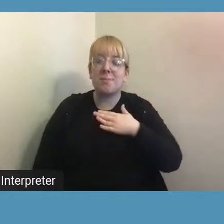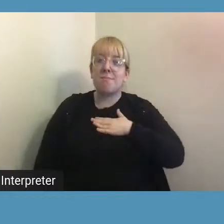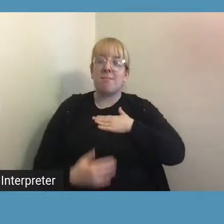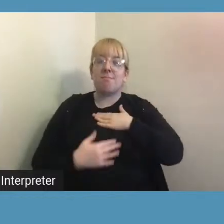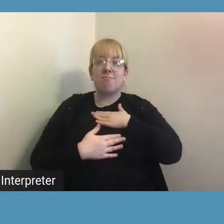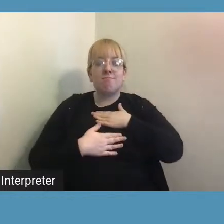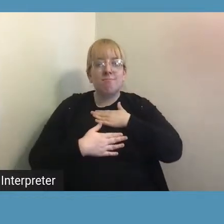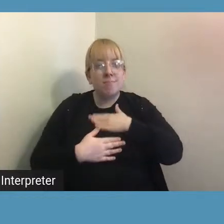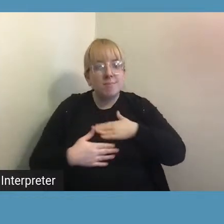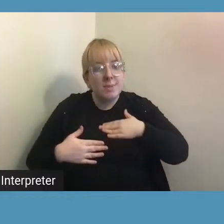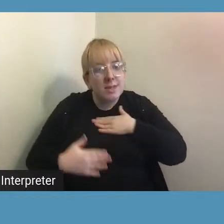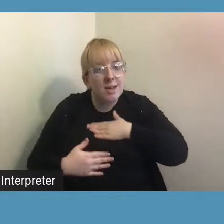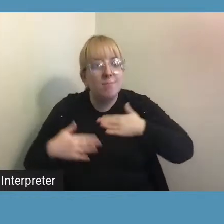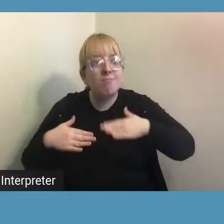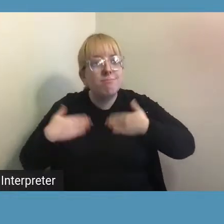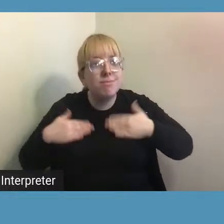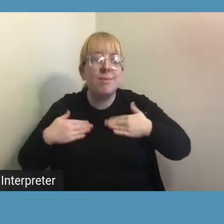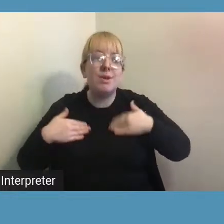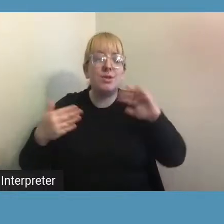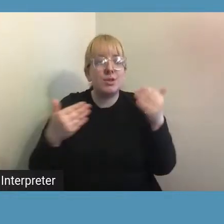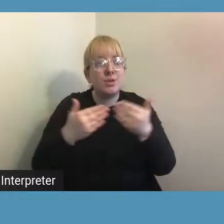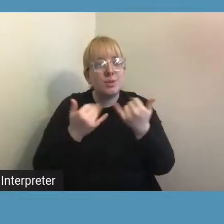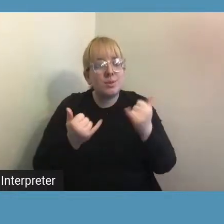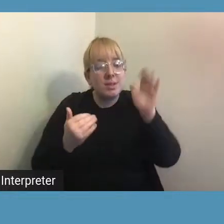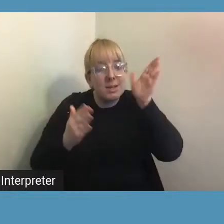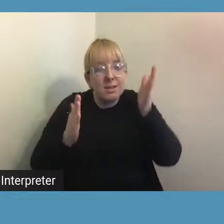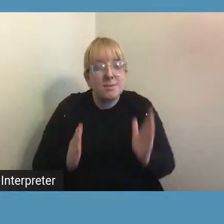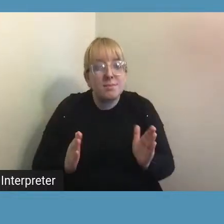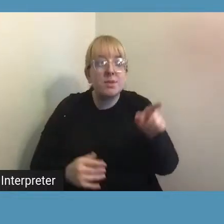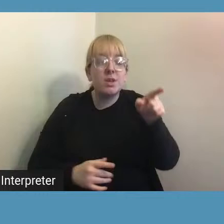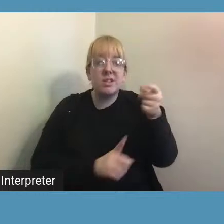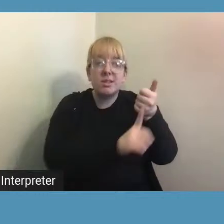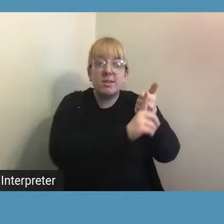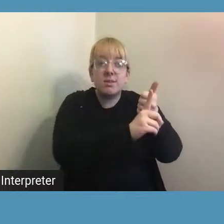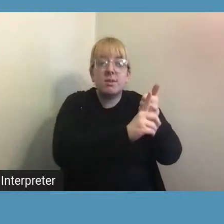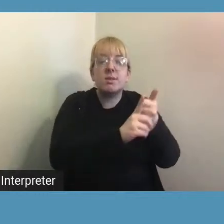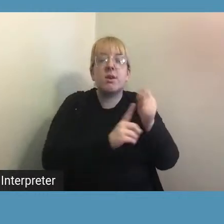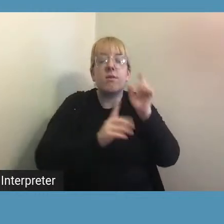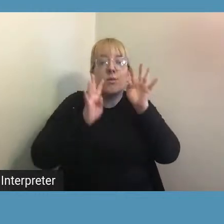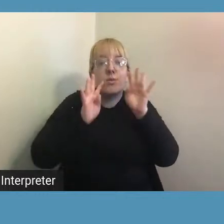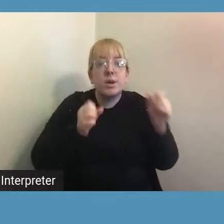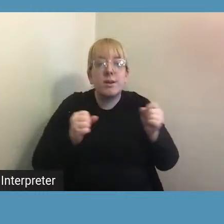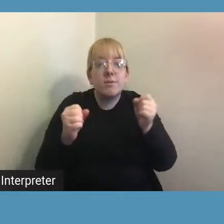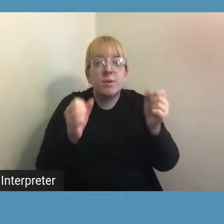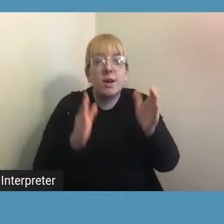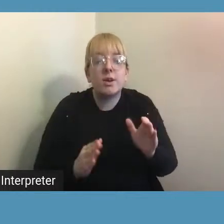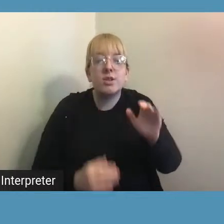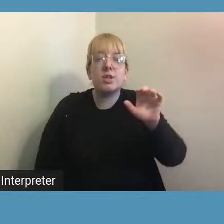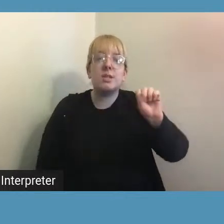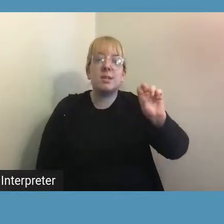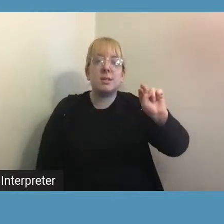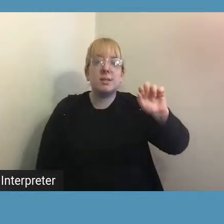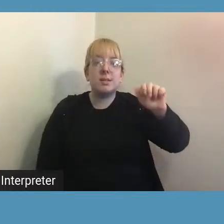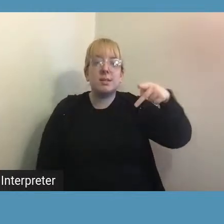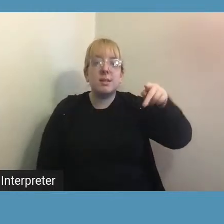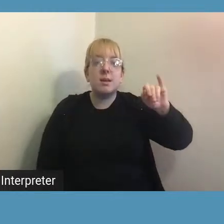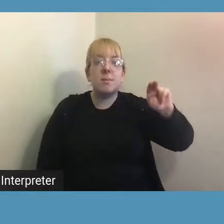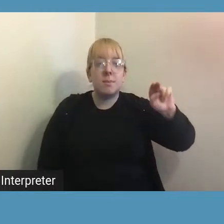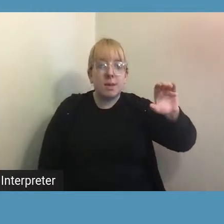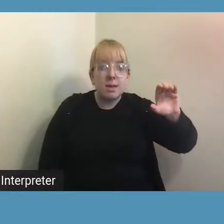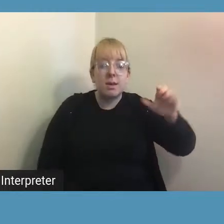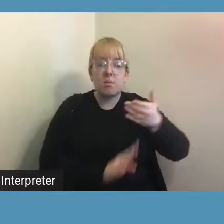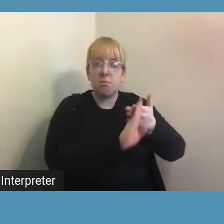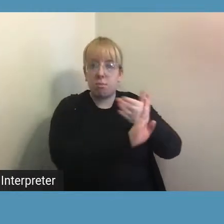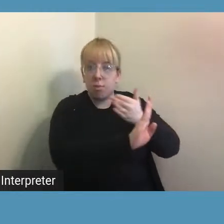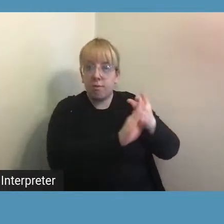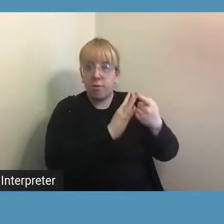presenter, Jessica Johnson. Jessica is a creative strategist at Snap Inc. Prior to beginning work in the tech industry, she